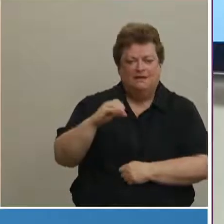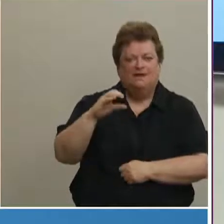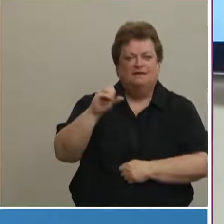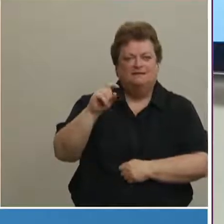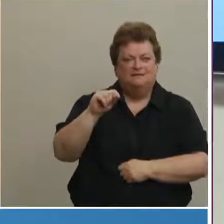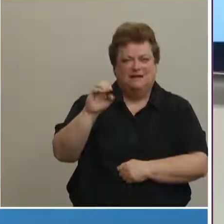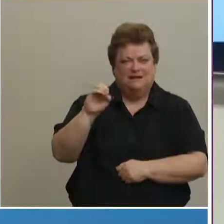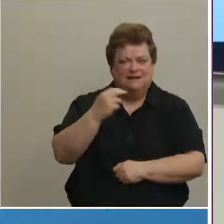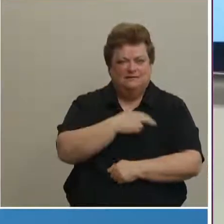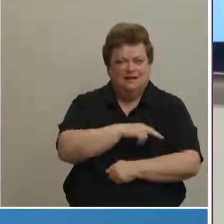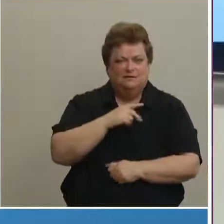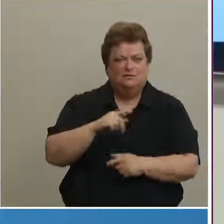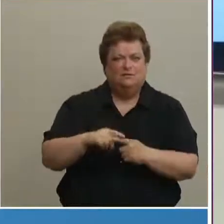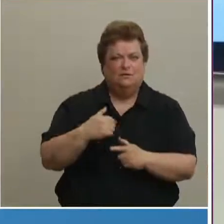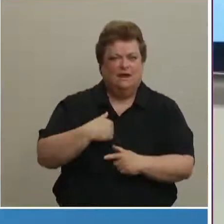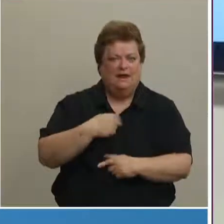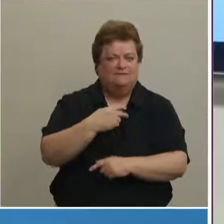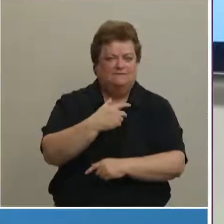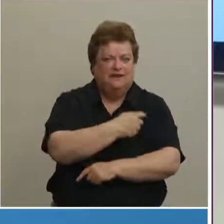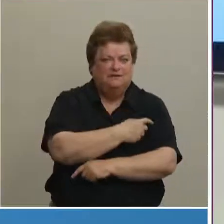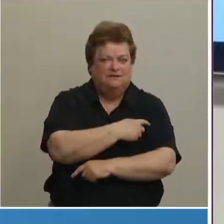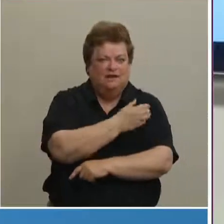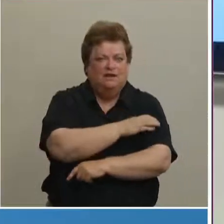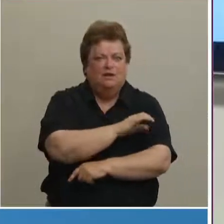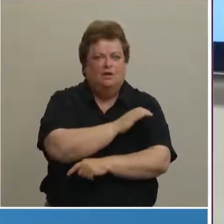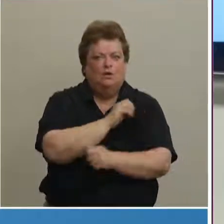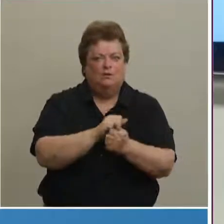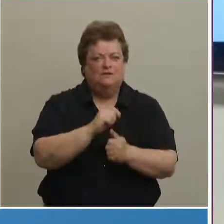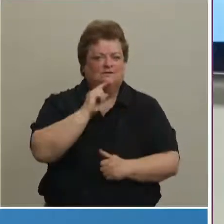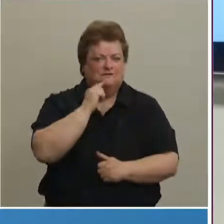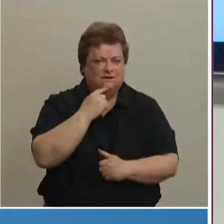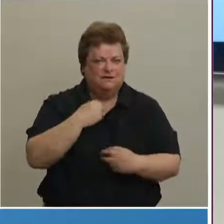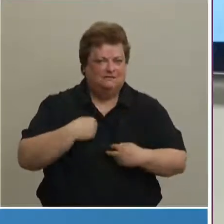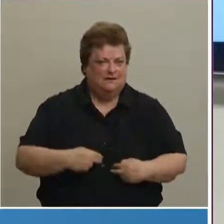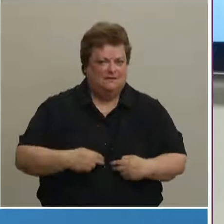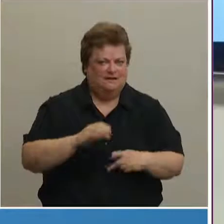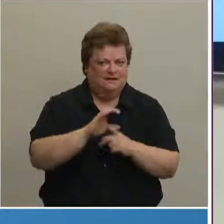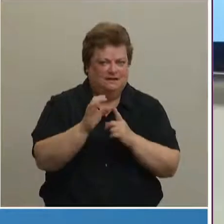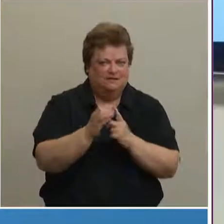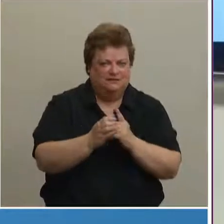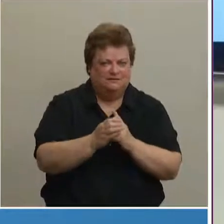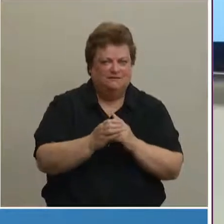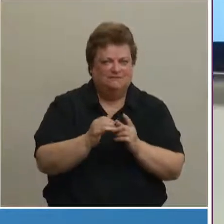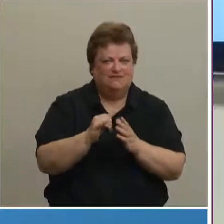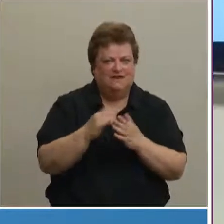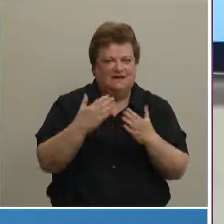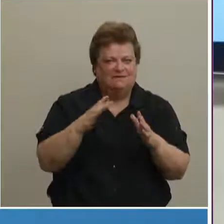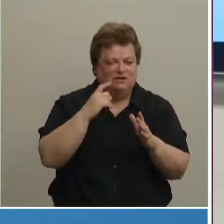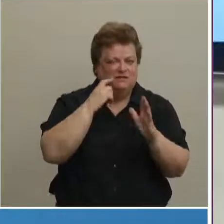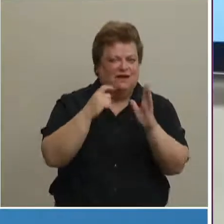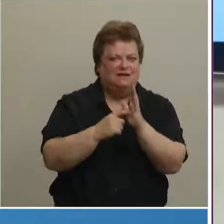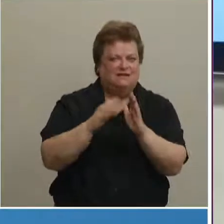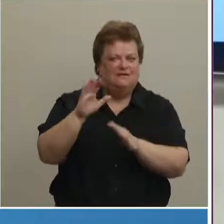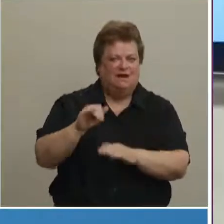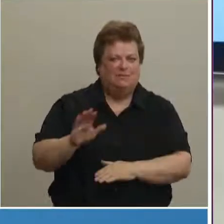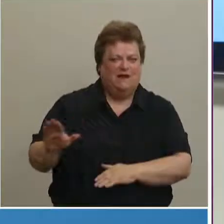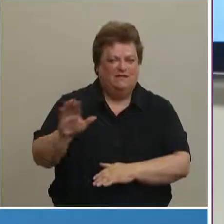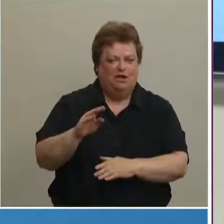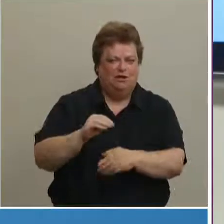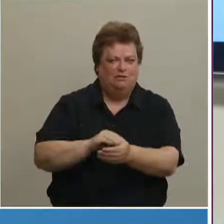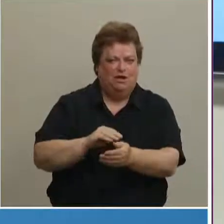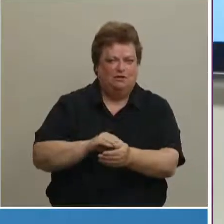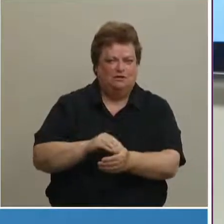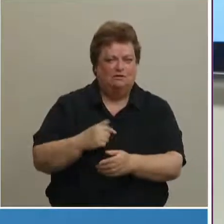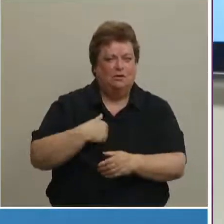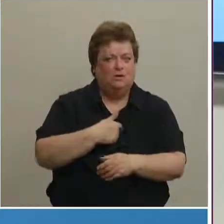hold vaccination clinics for patients with serious health conditions that have been identified by their physicians. We have made